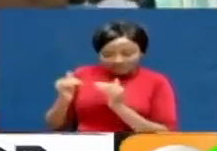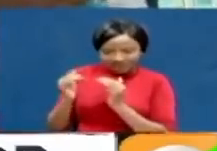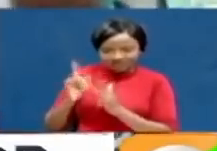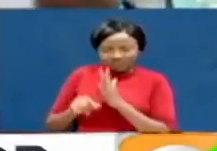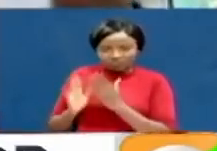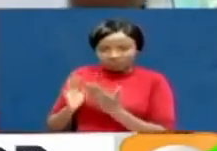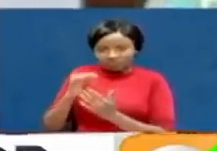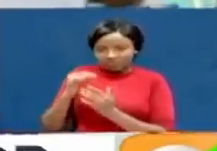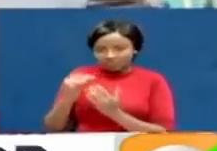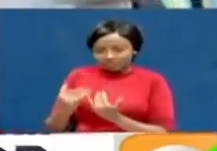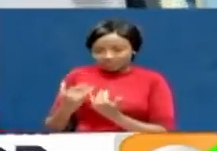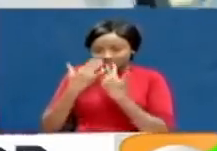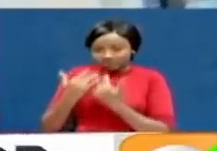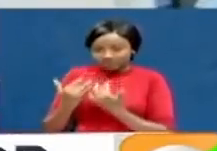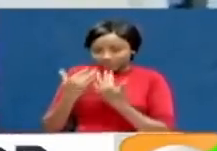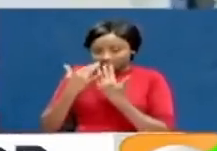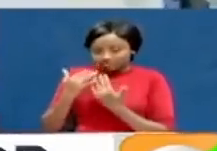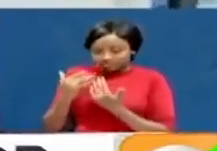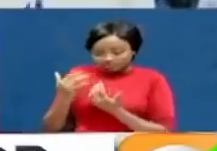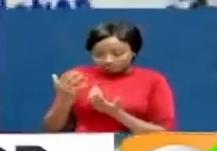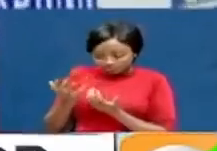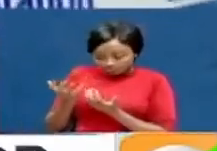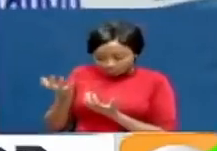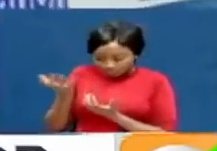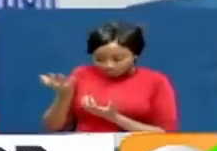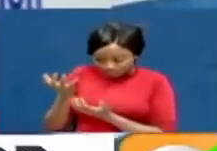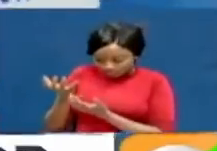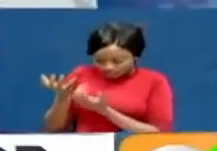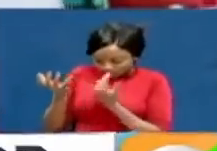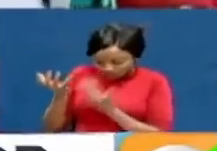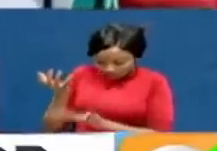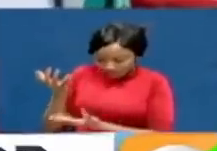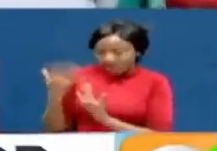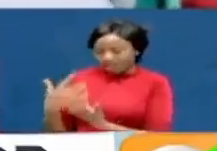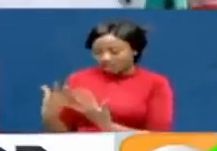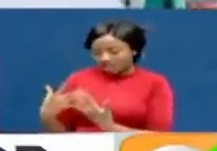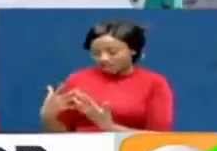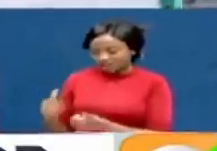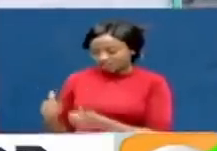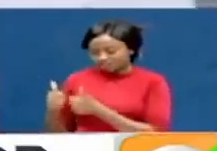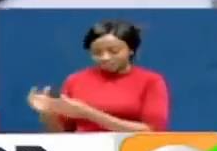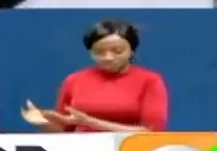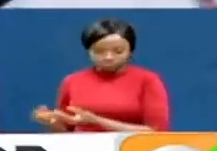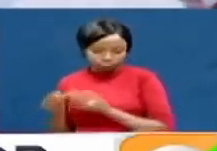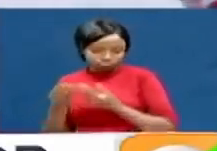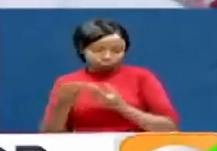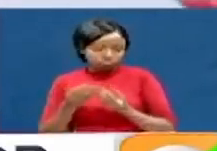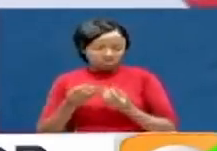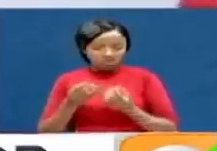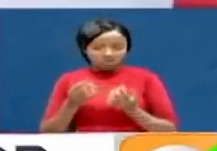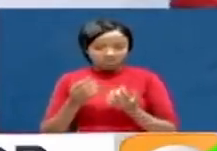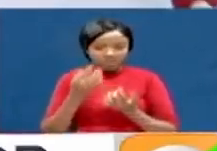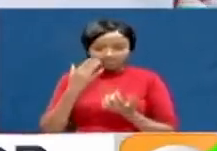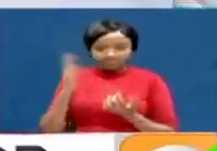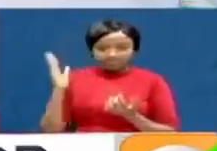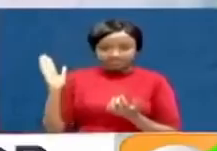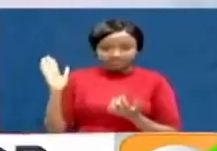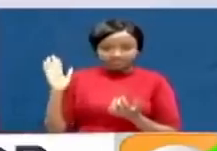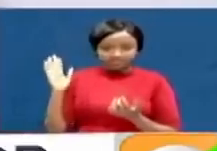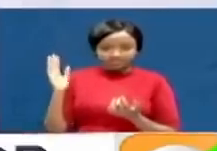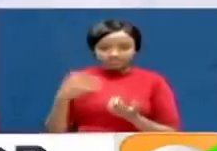So once you make, you are sure that you have done your connections, now you come and do something which is called